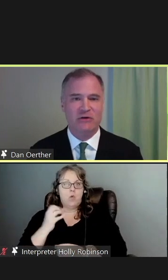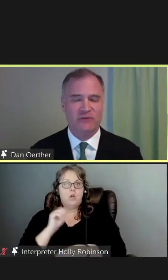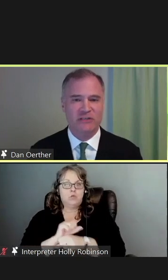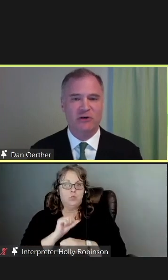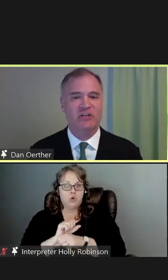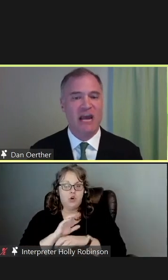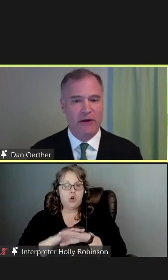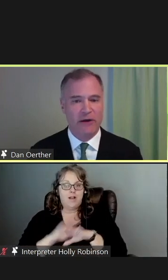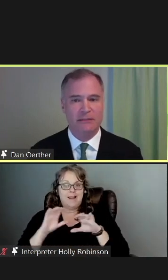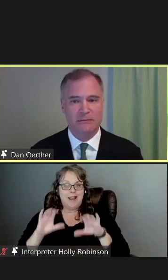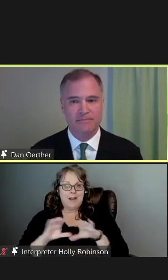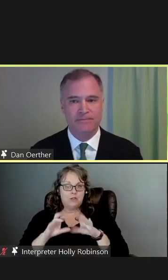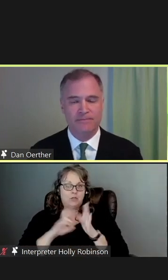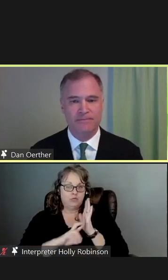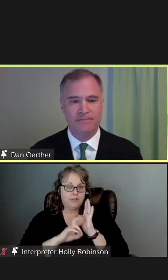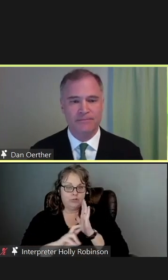action research areas.